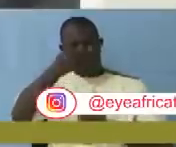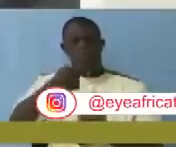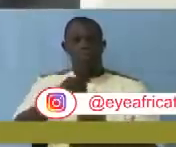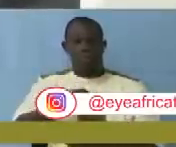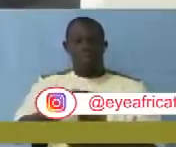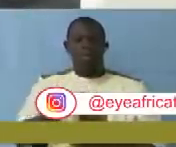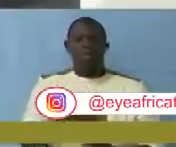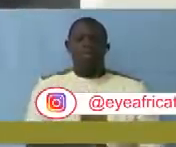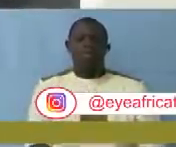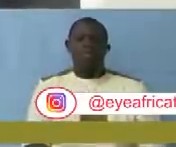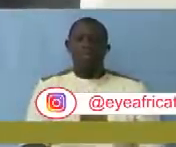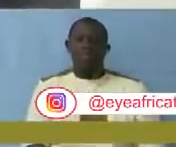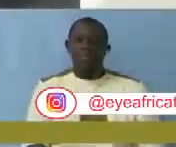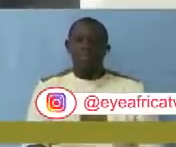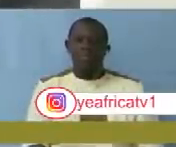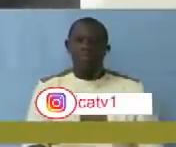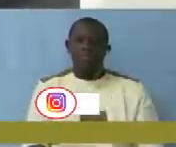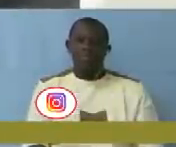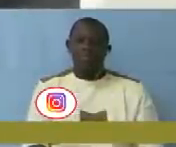In